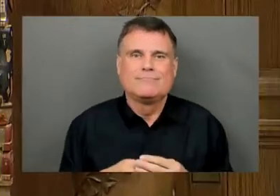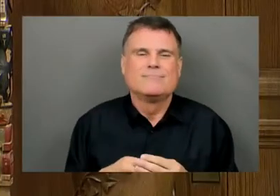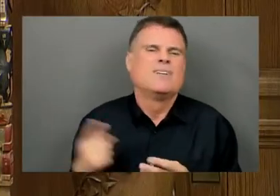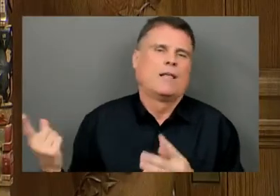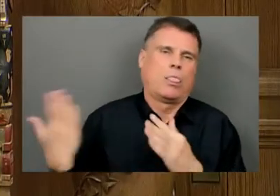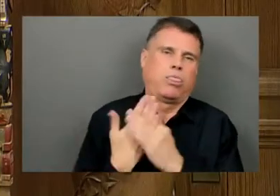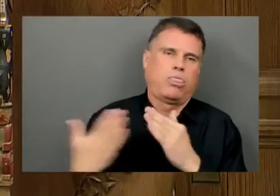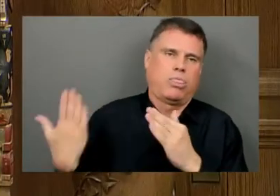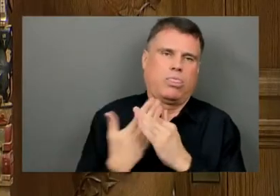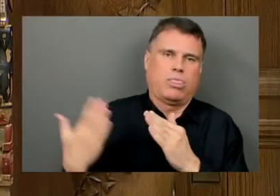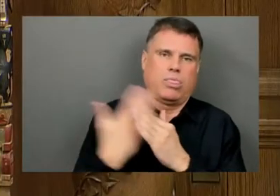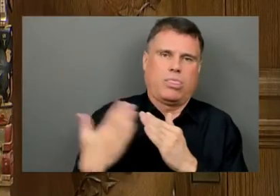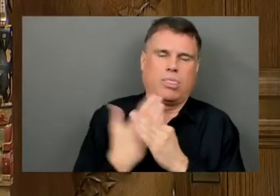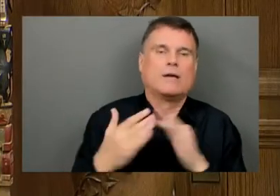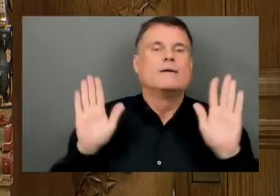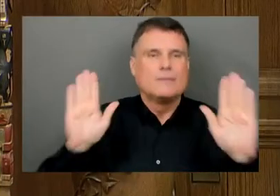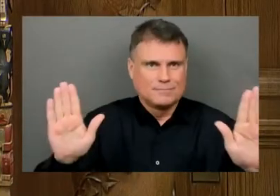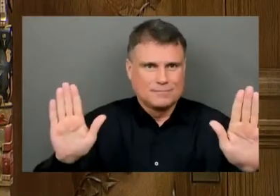members.